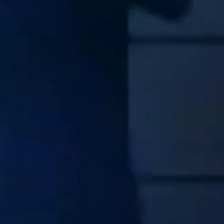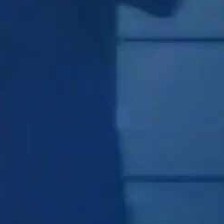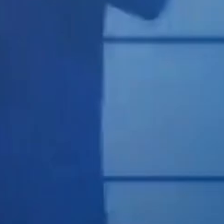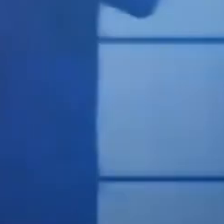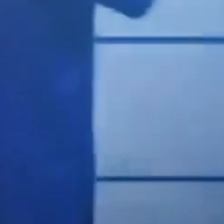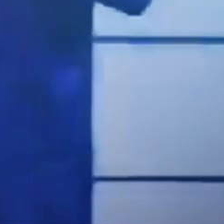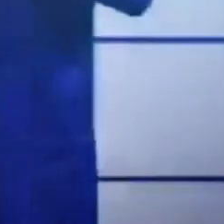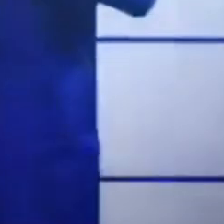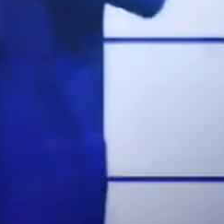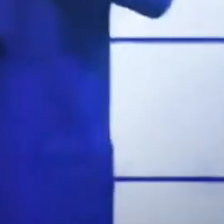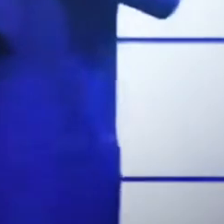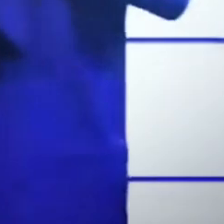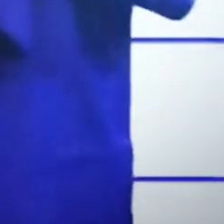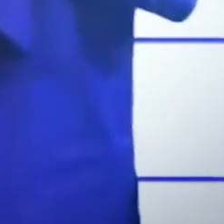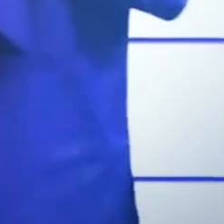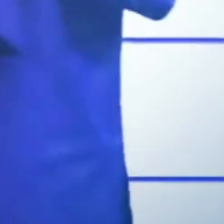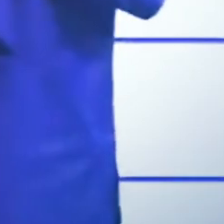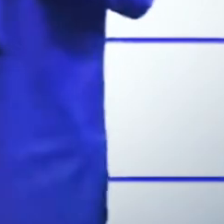because